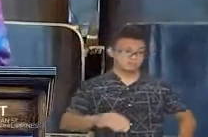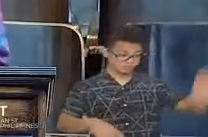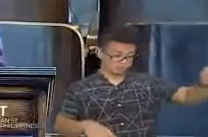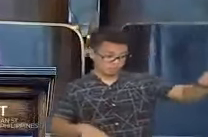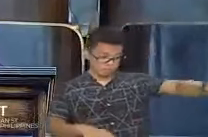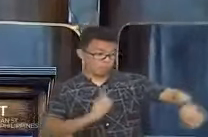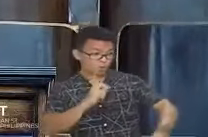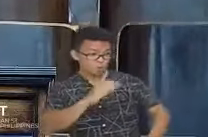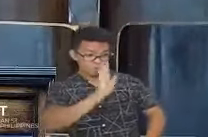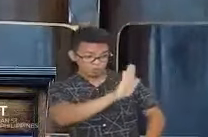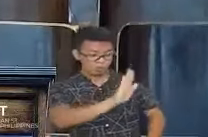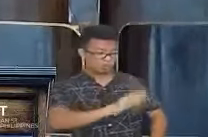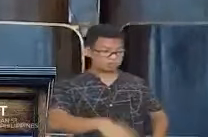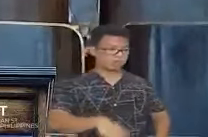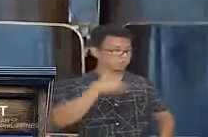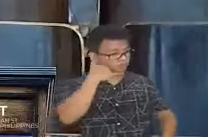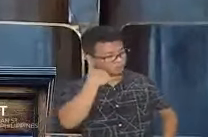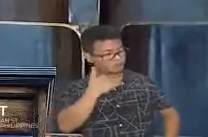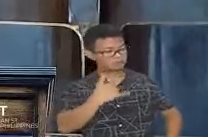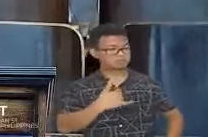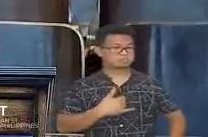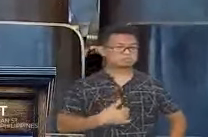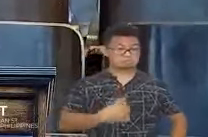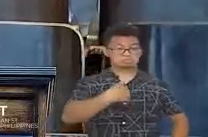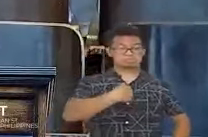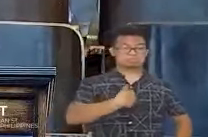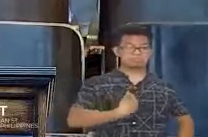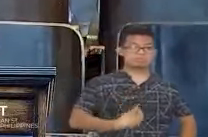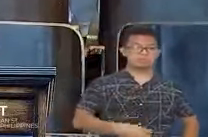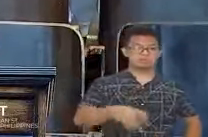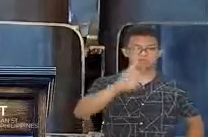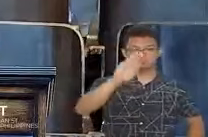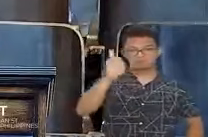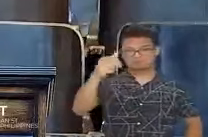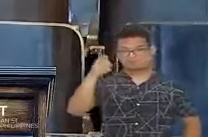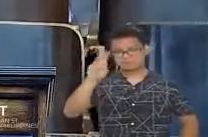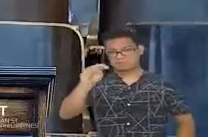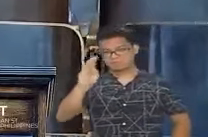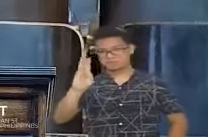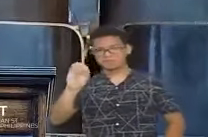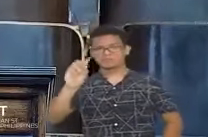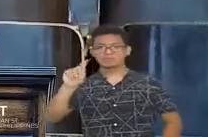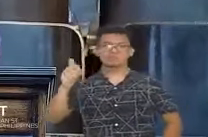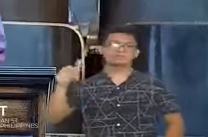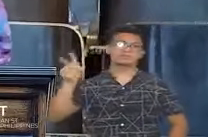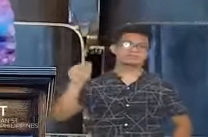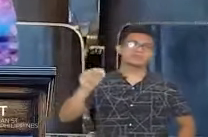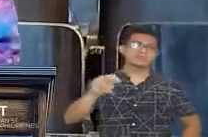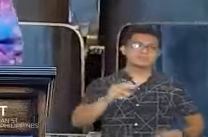Oh. Ikaw dahil lang, so sa may niyong ng cellphone, ako, rambutan.